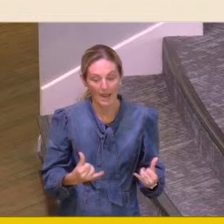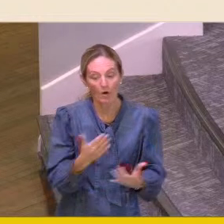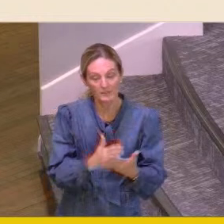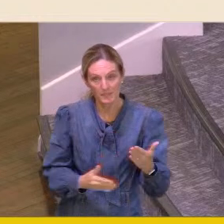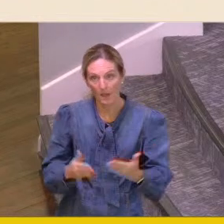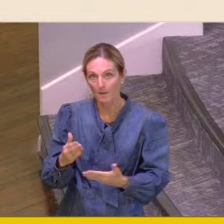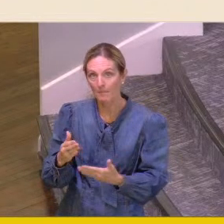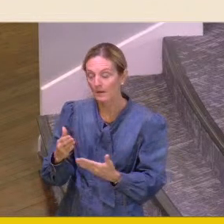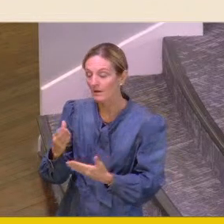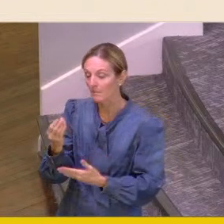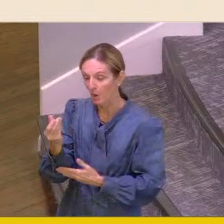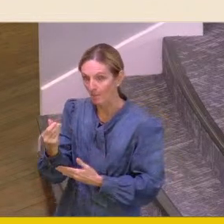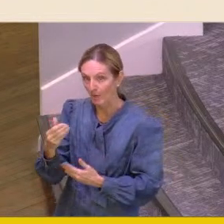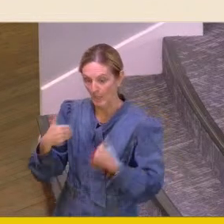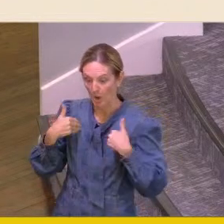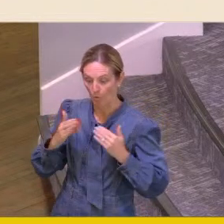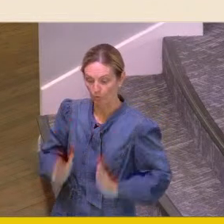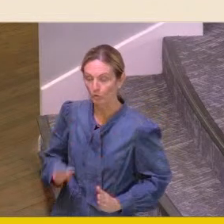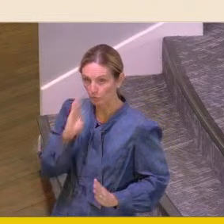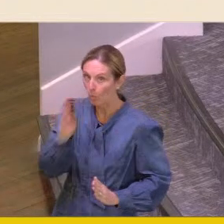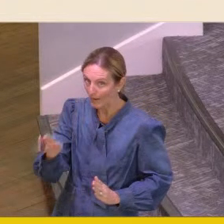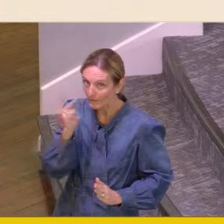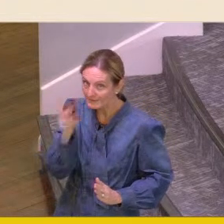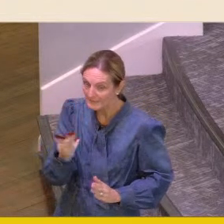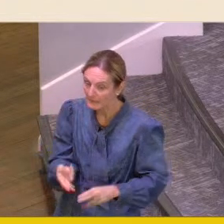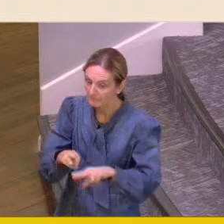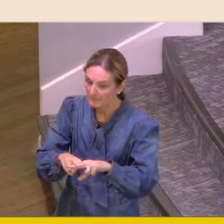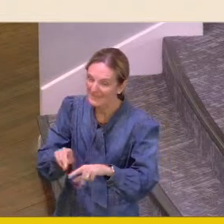and some will not. It just depends on the valuation of your property.